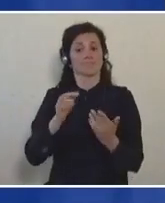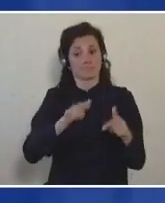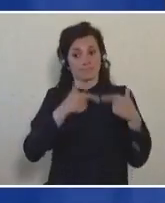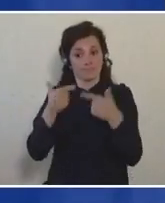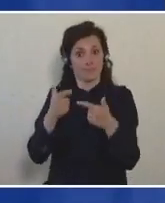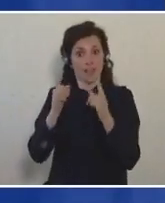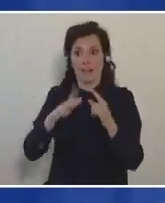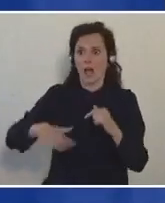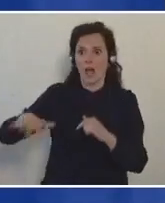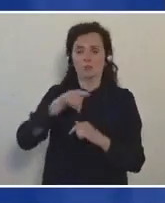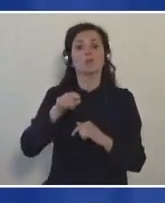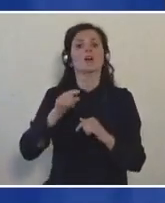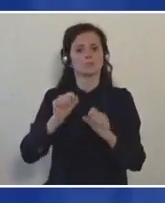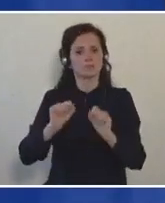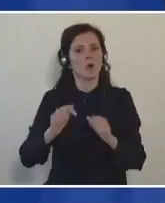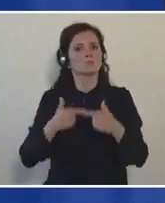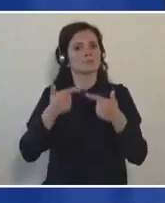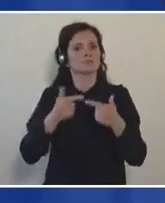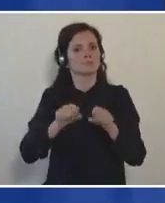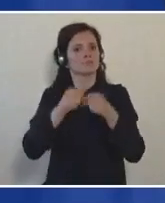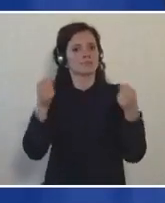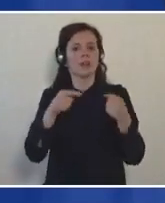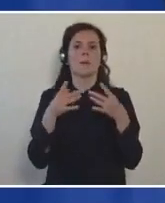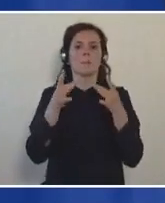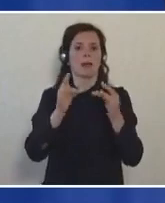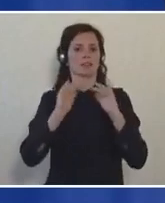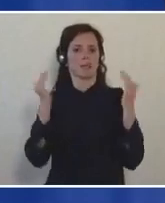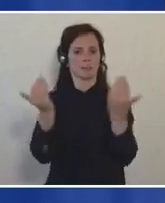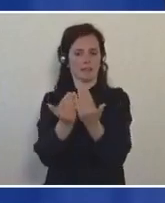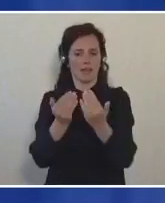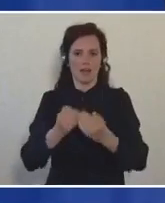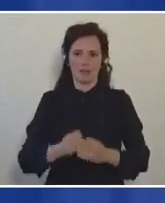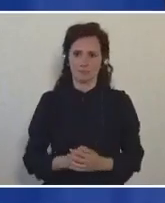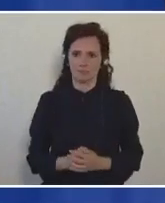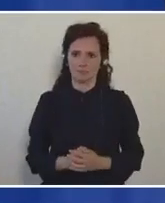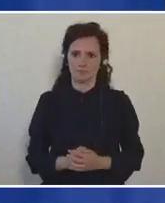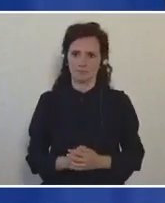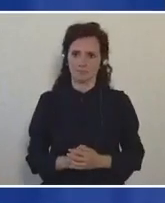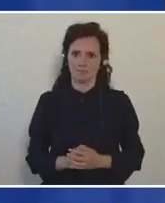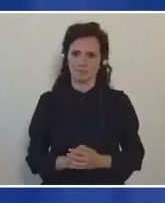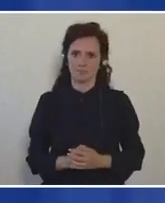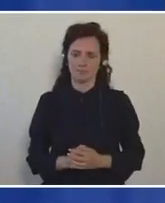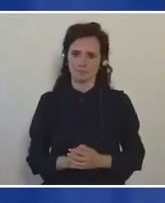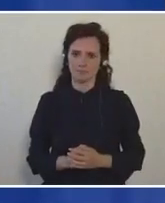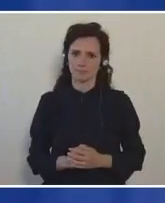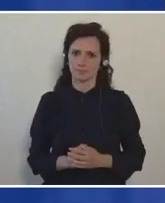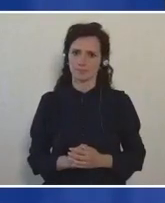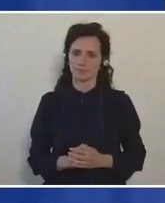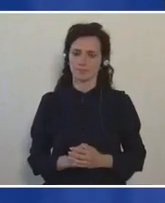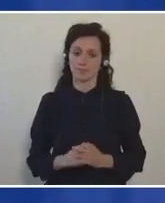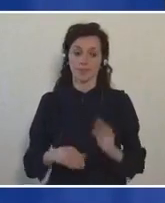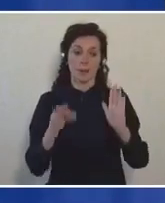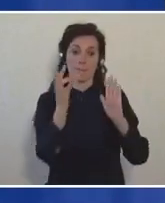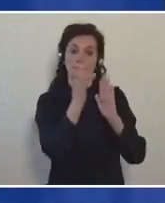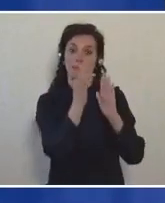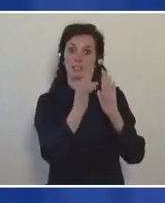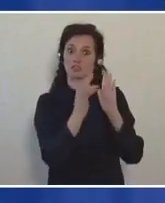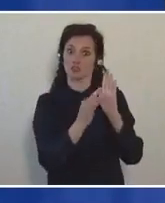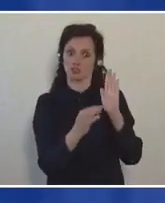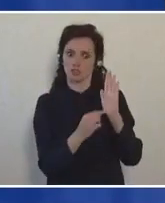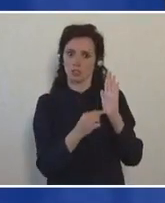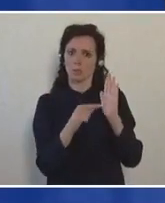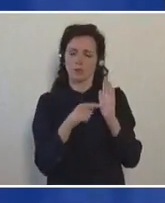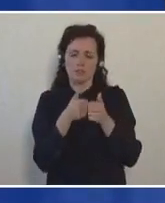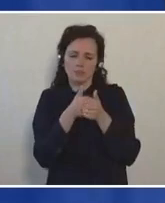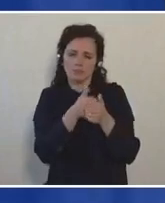these are principles where we from now on can build on. So we can refer to these